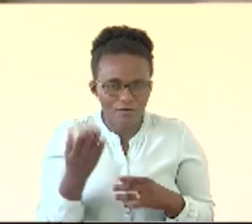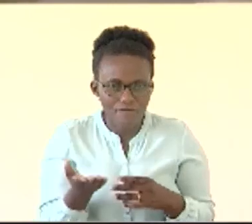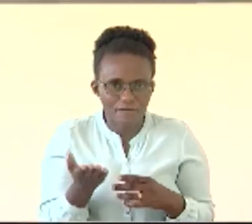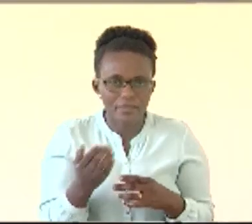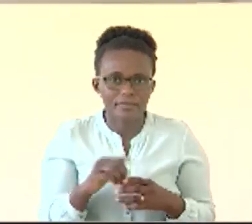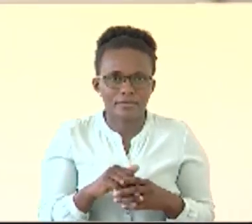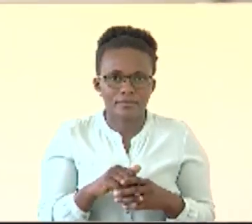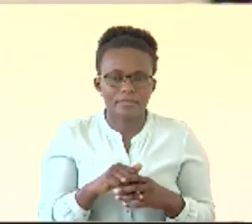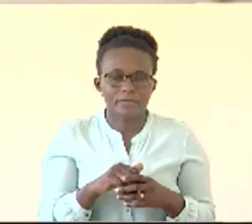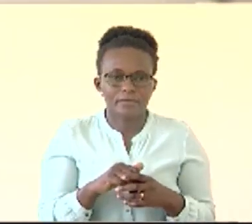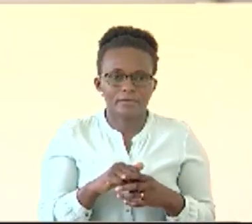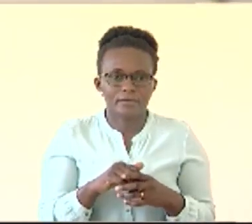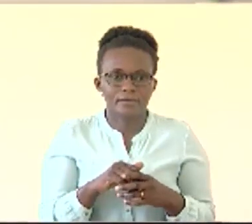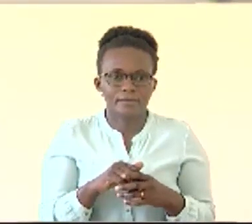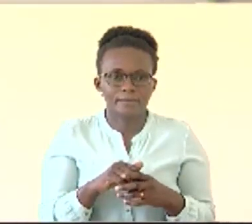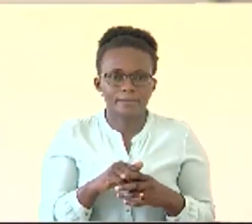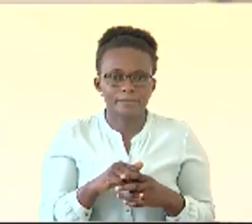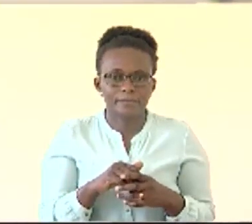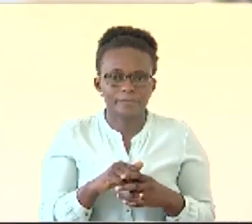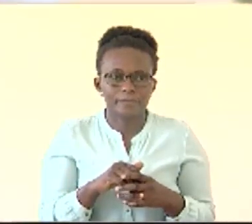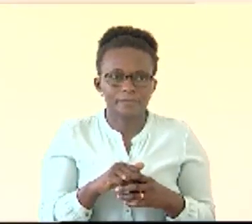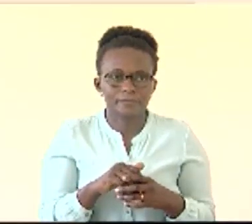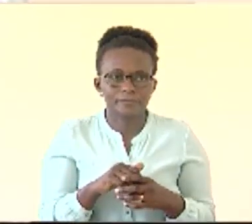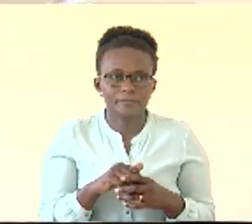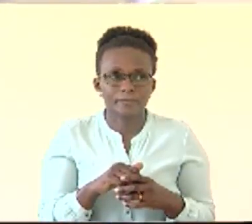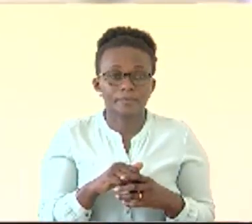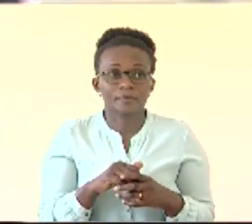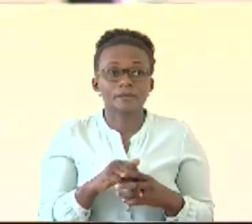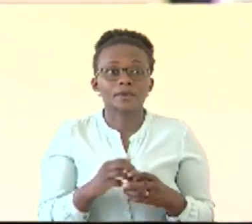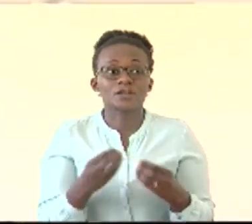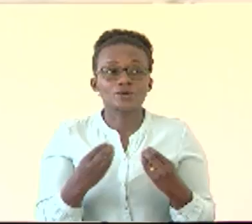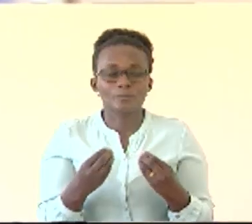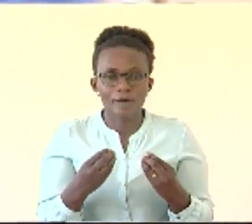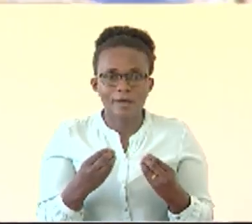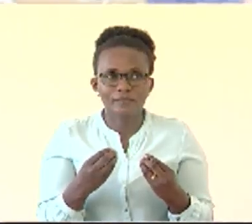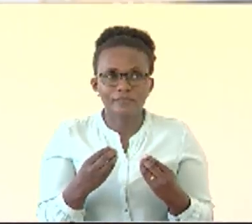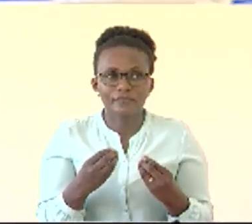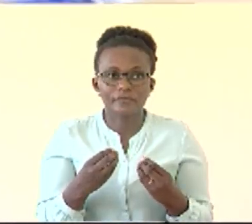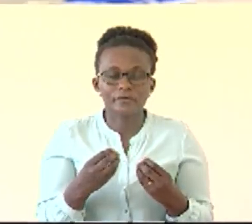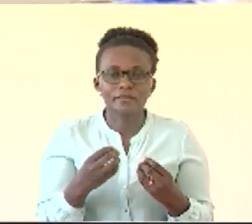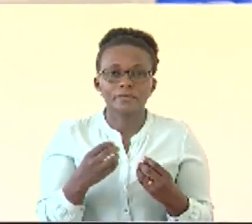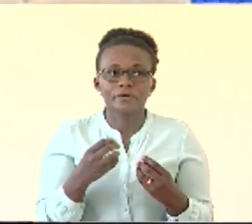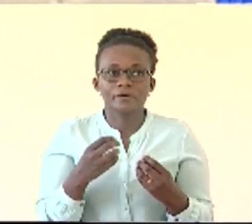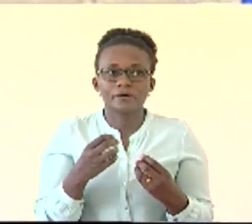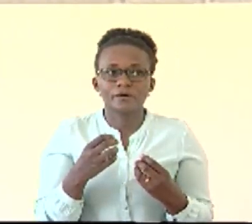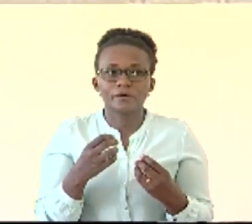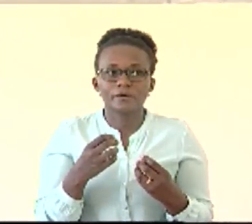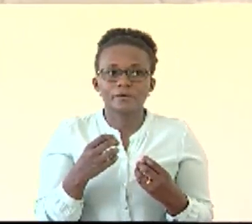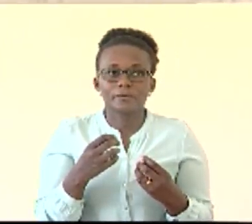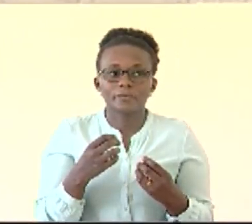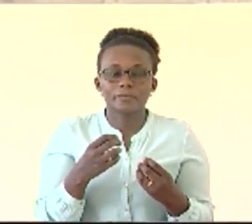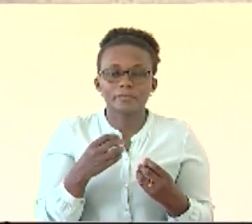what we need to know. So that is what I'm trying to explain. So you have at the